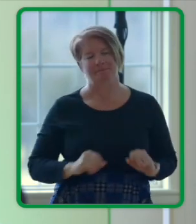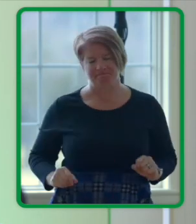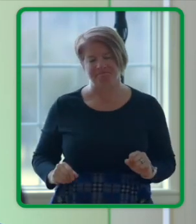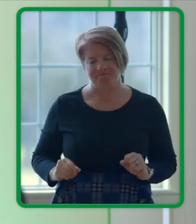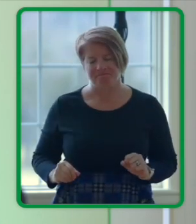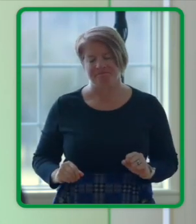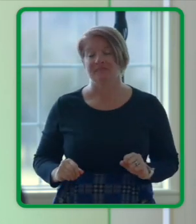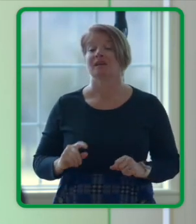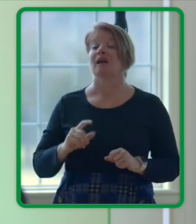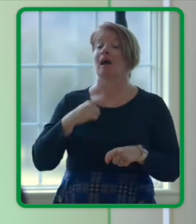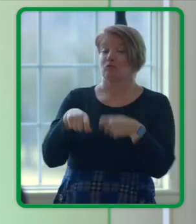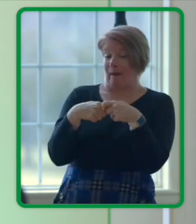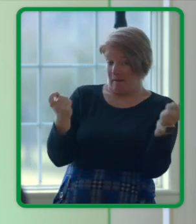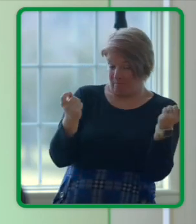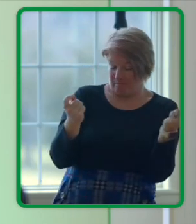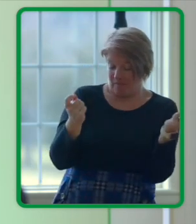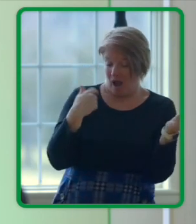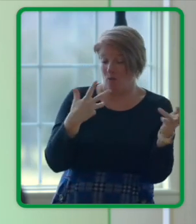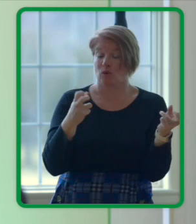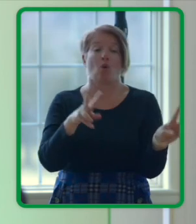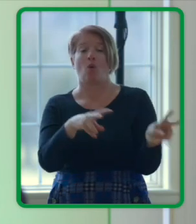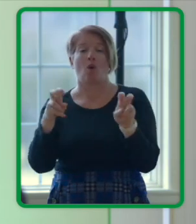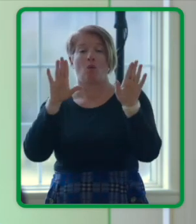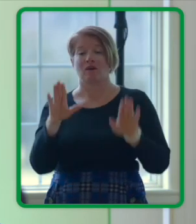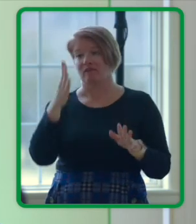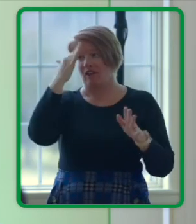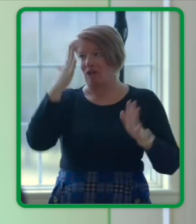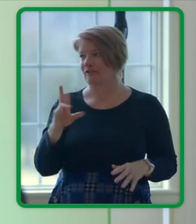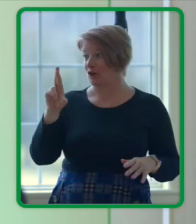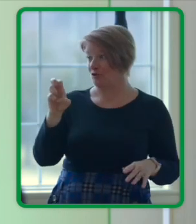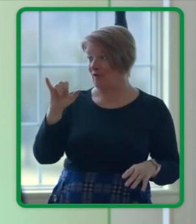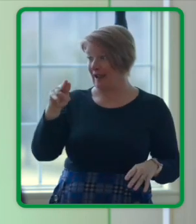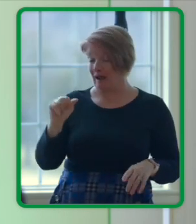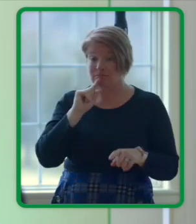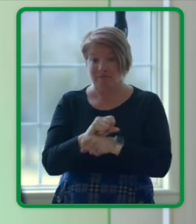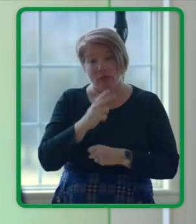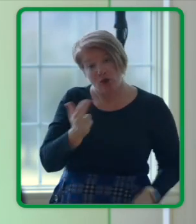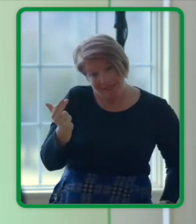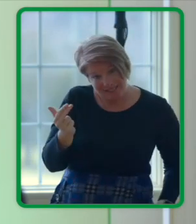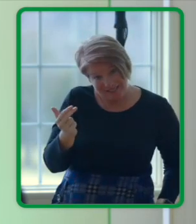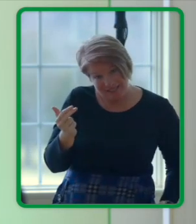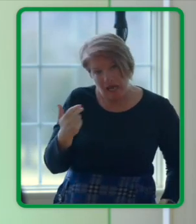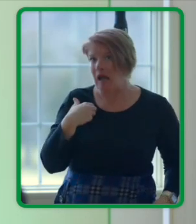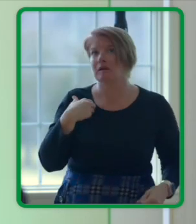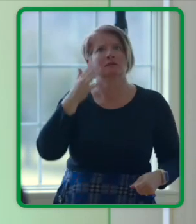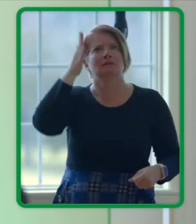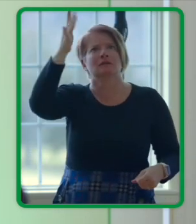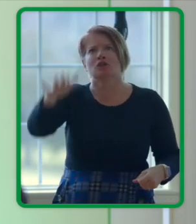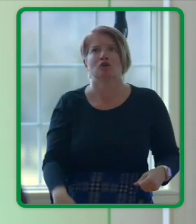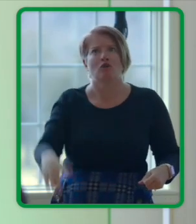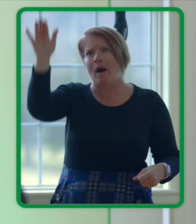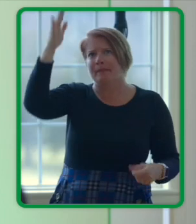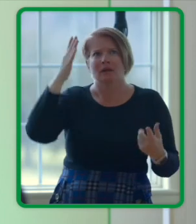I conclude, I want to quote the wonderful philosopher Raina, 13 years old, who said, "I don't know what I want to be when I grow up, but I